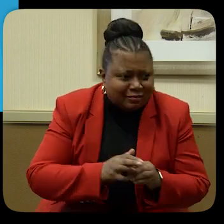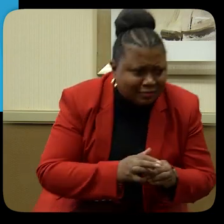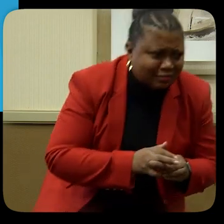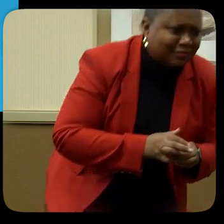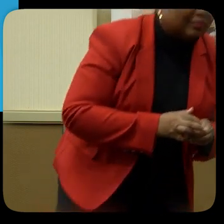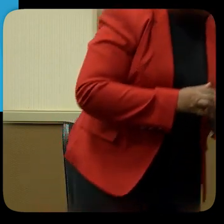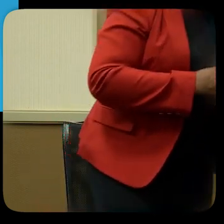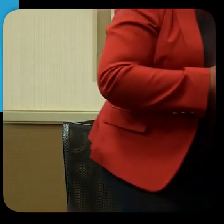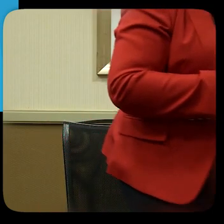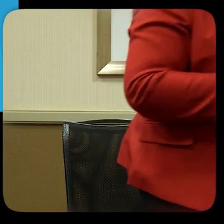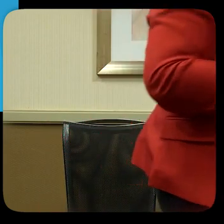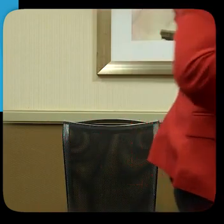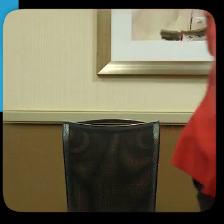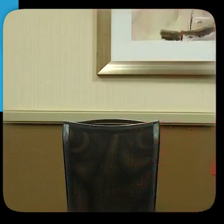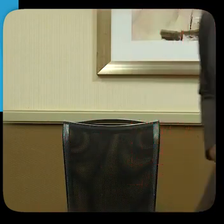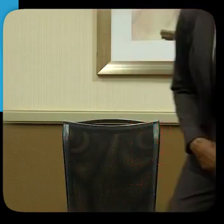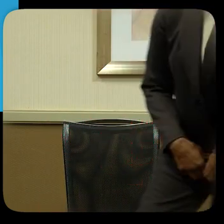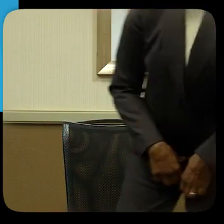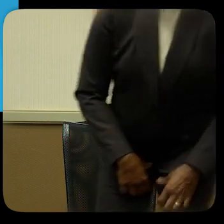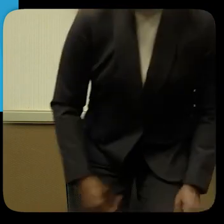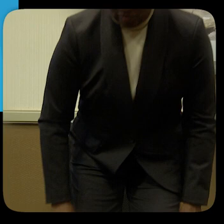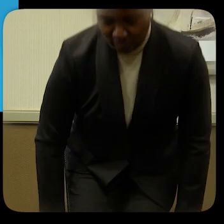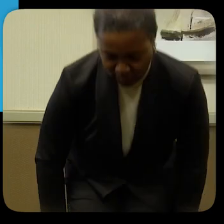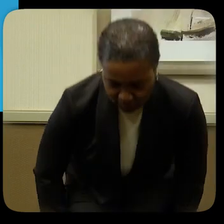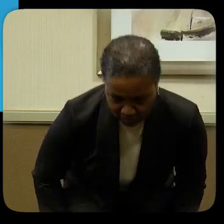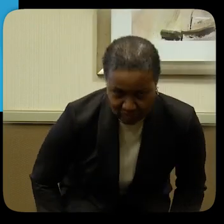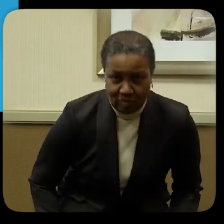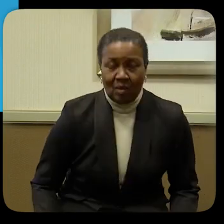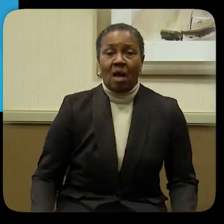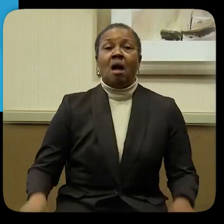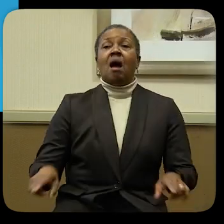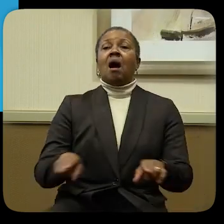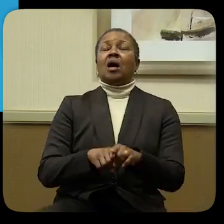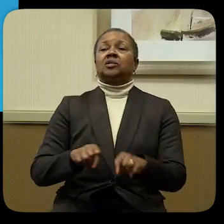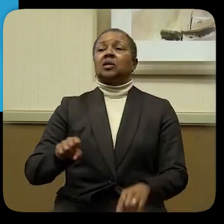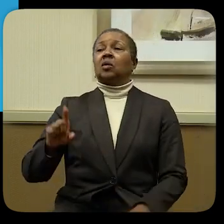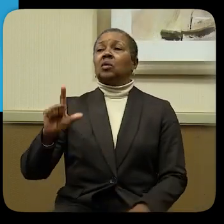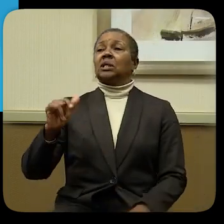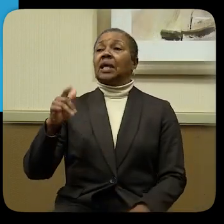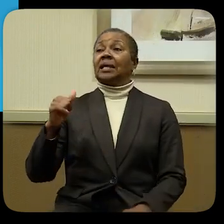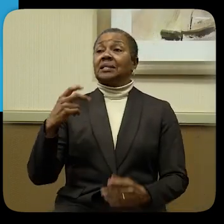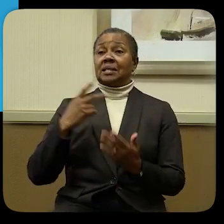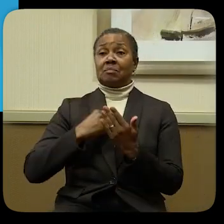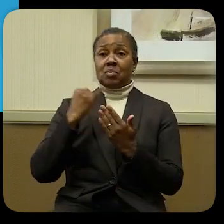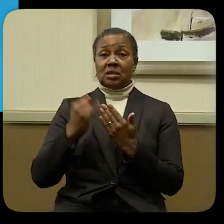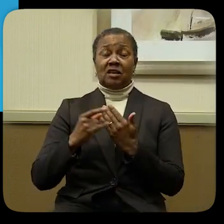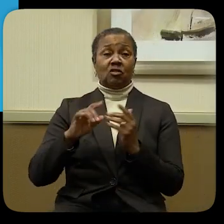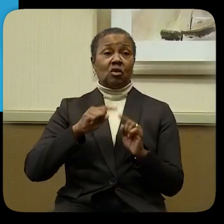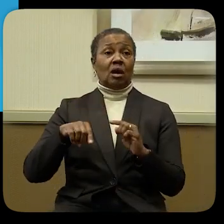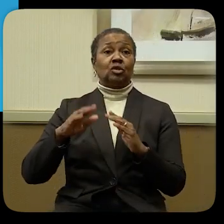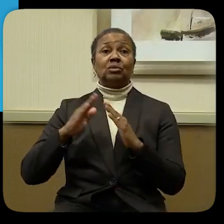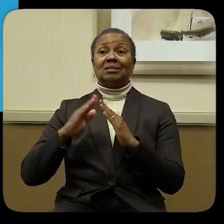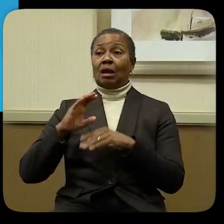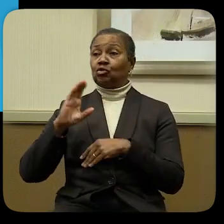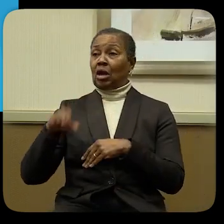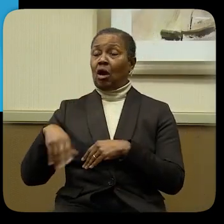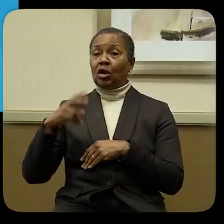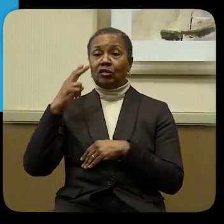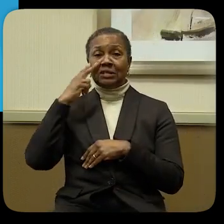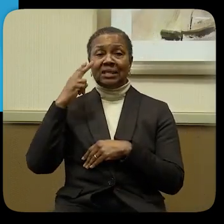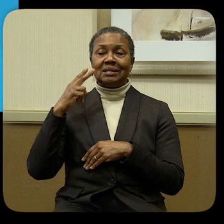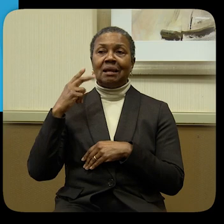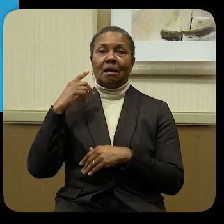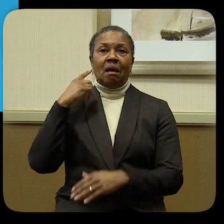Another resource to know is the Legacy Project. And so if you've been downtown Chicago and you've seen kind of like